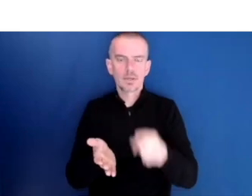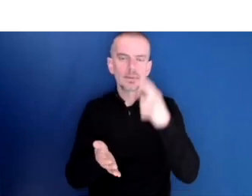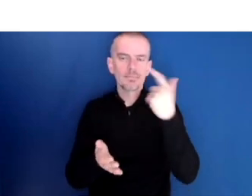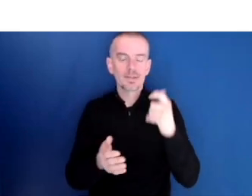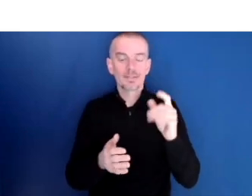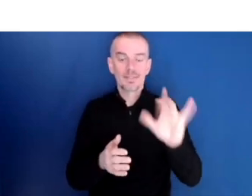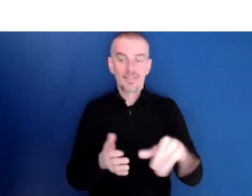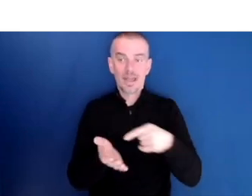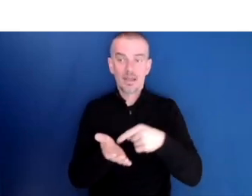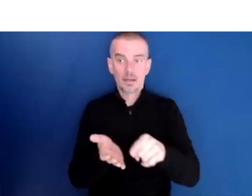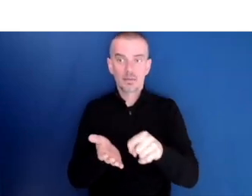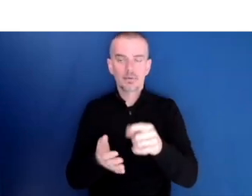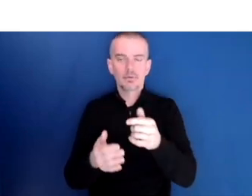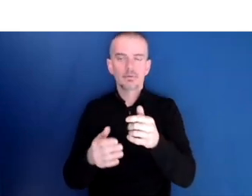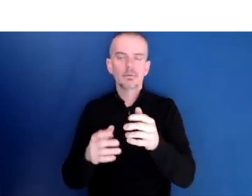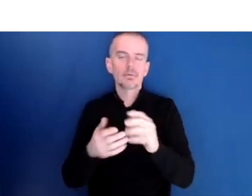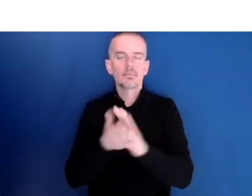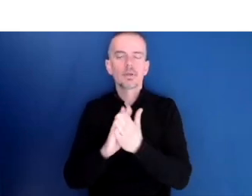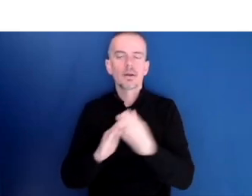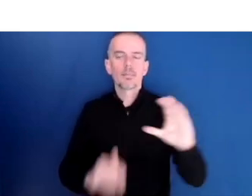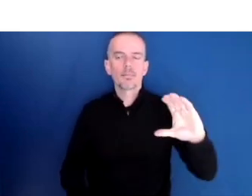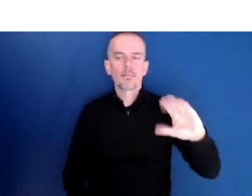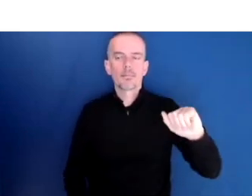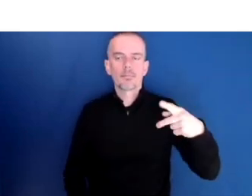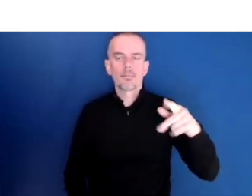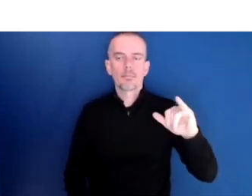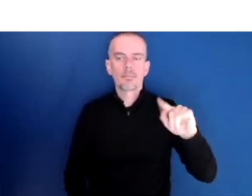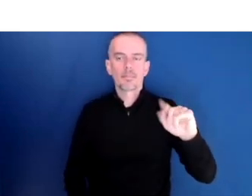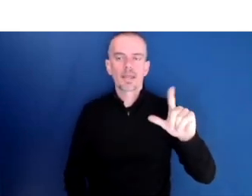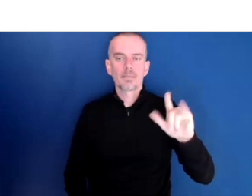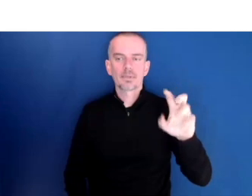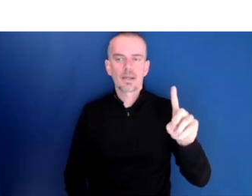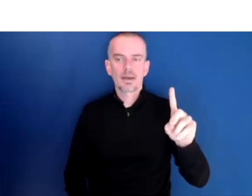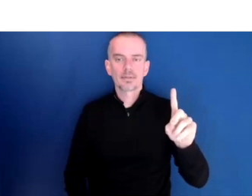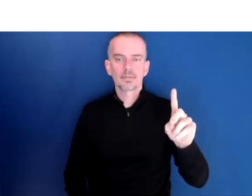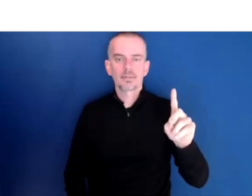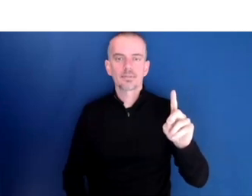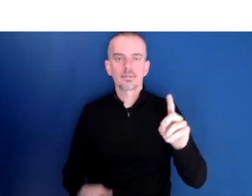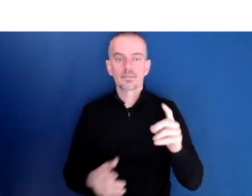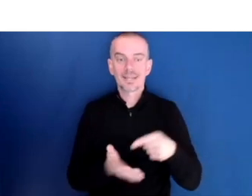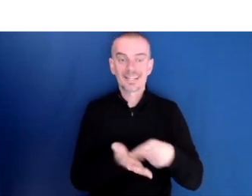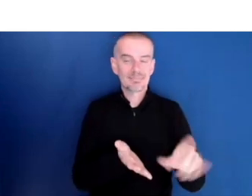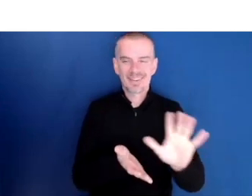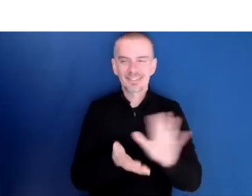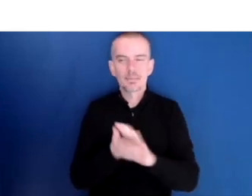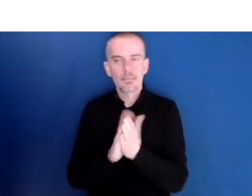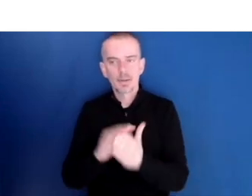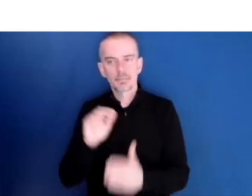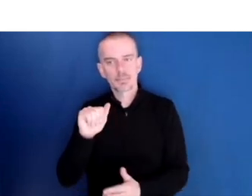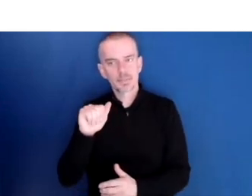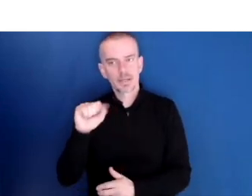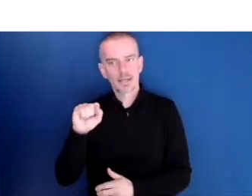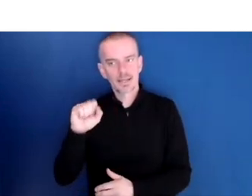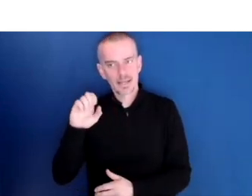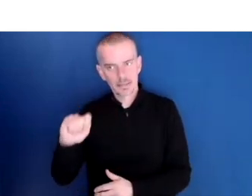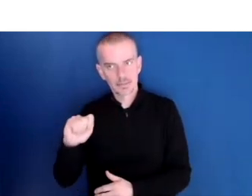it's showing up as an asset instead of being recorded as an expense. And so one way to get